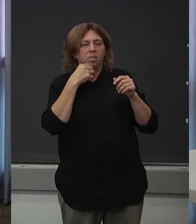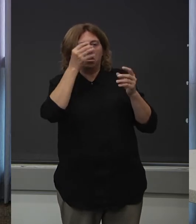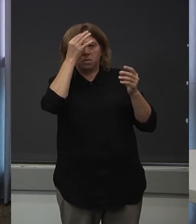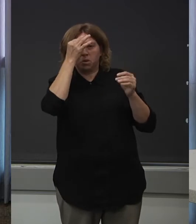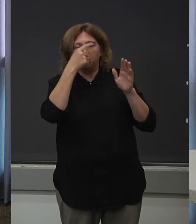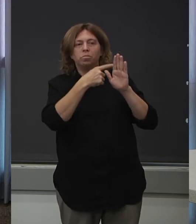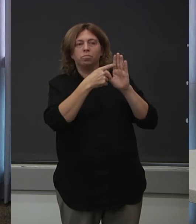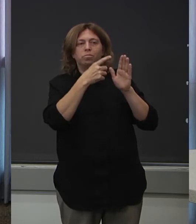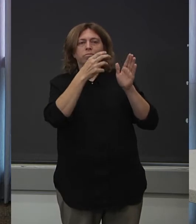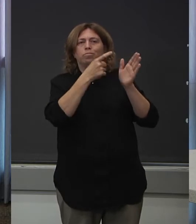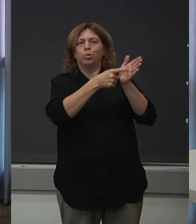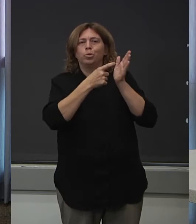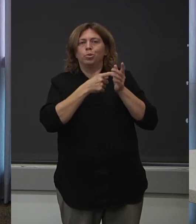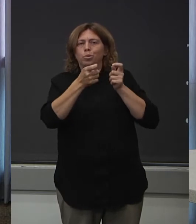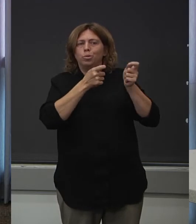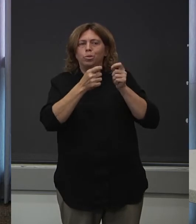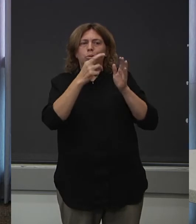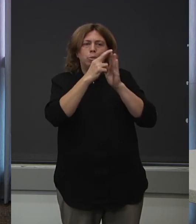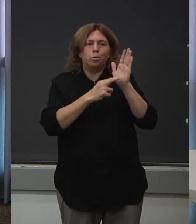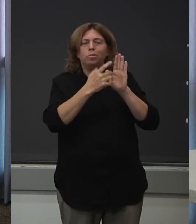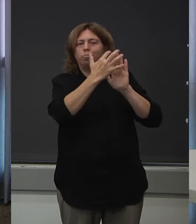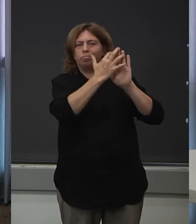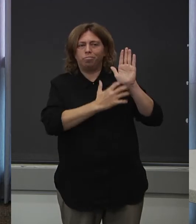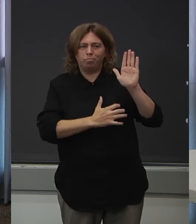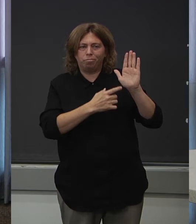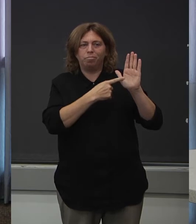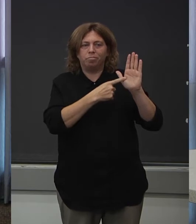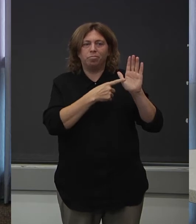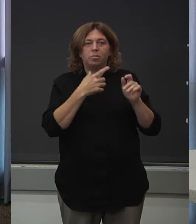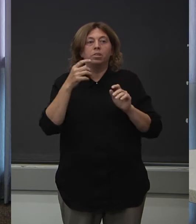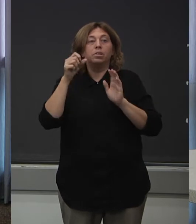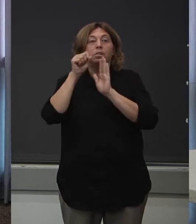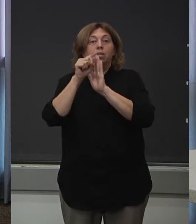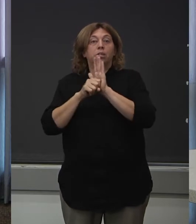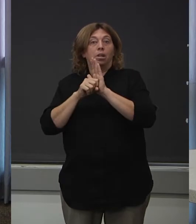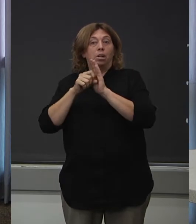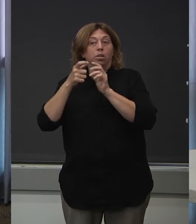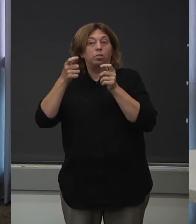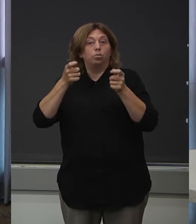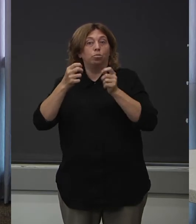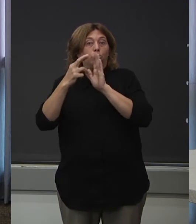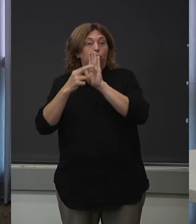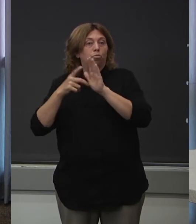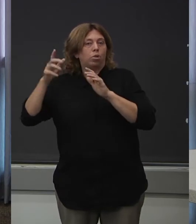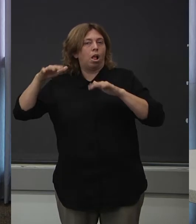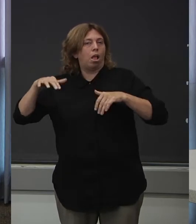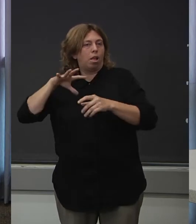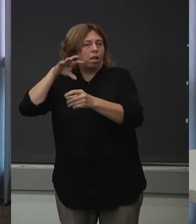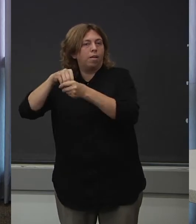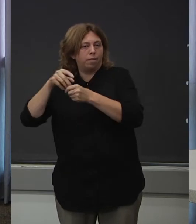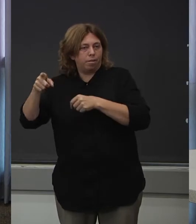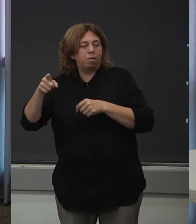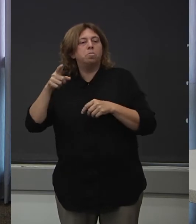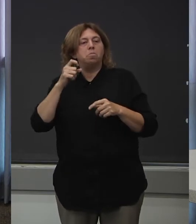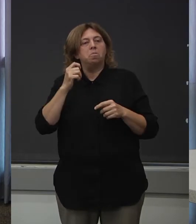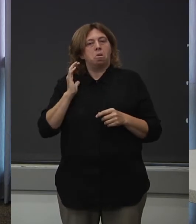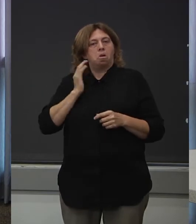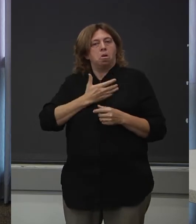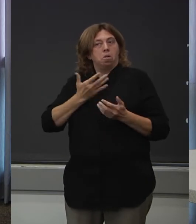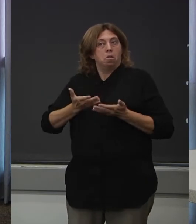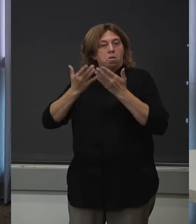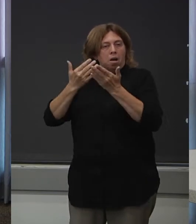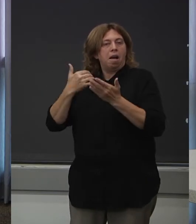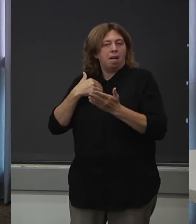isn't something that the state has officially adopted yet. But our proposal, explained most simply, is that if